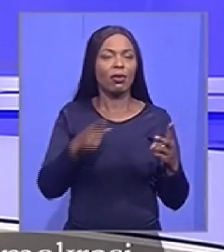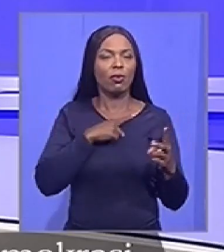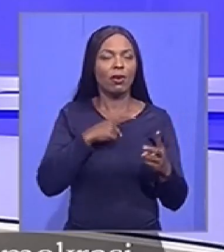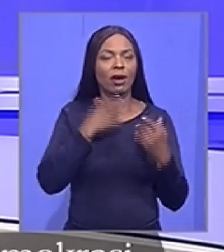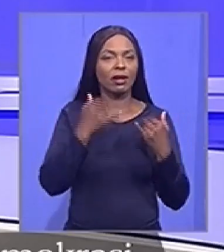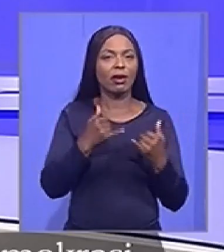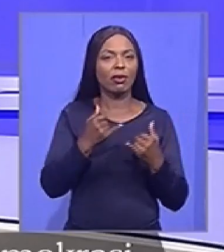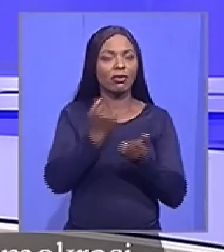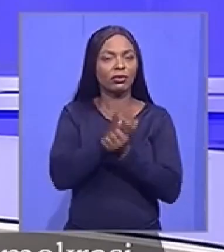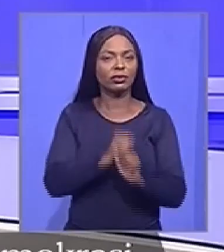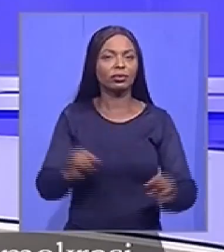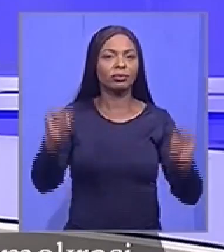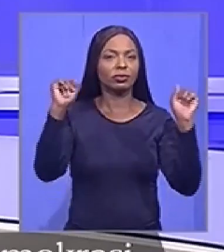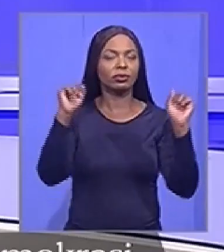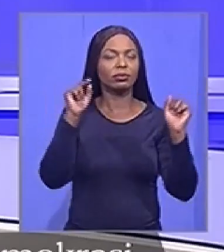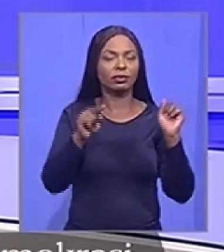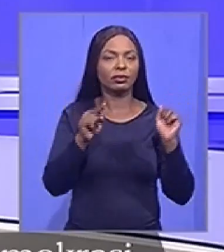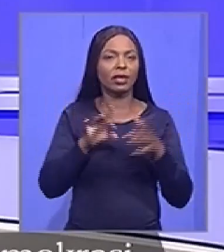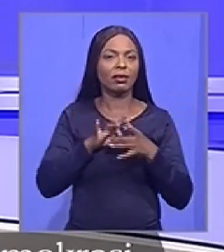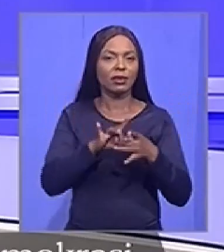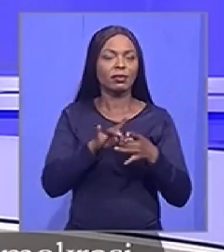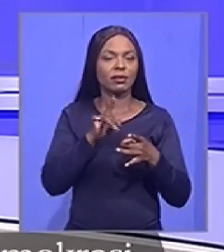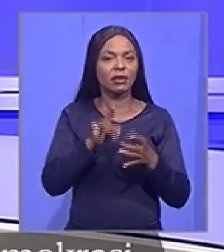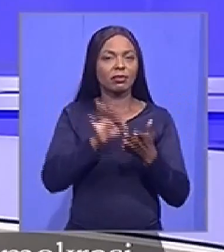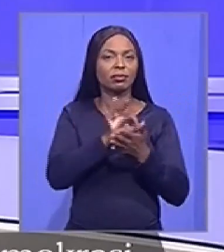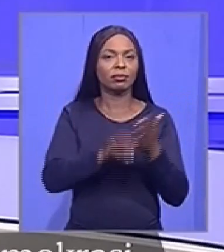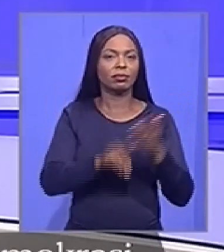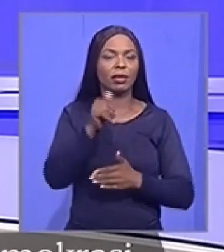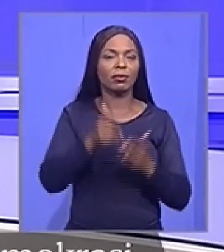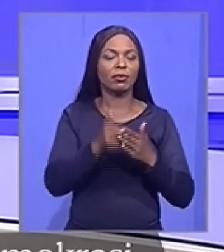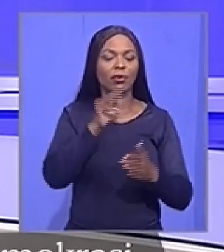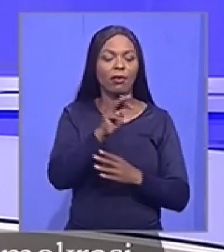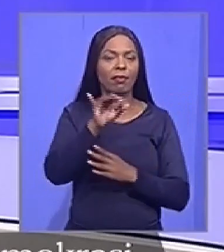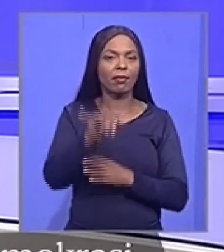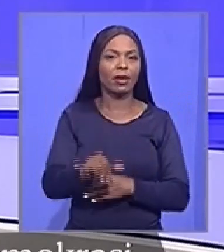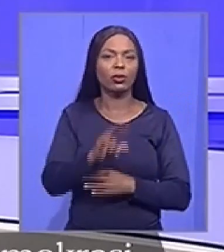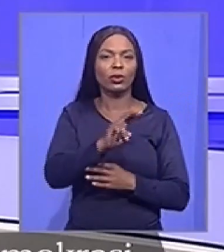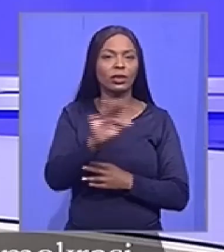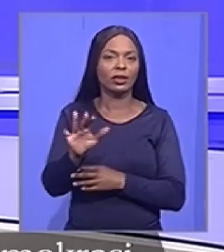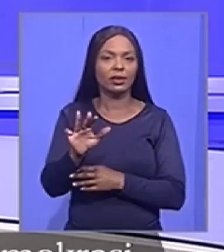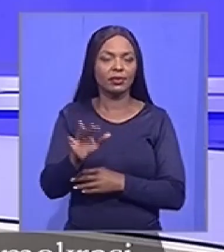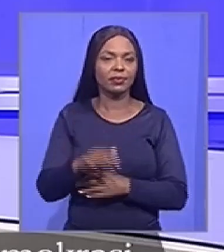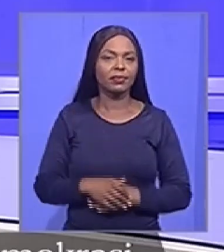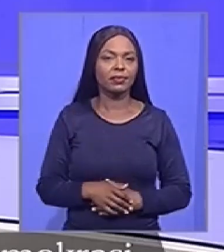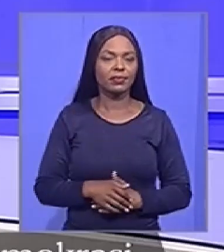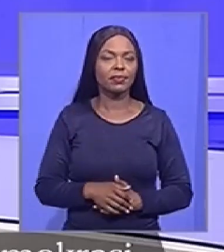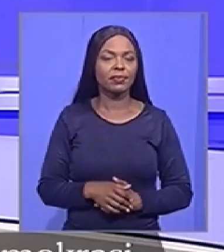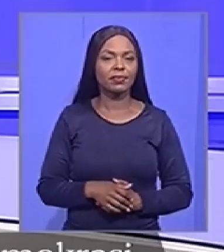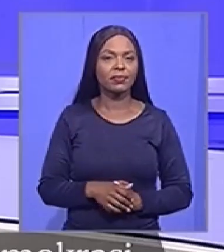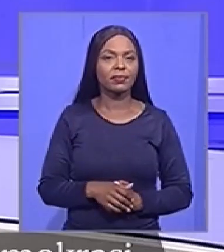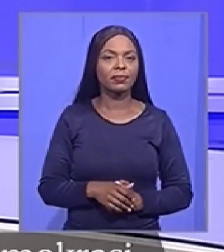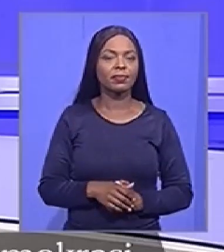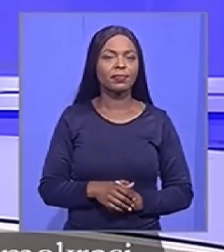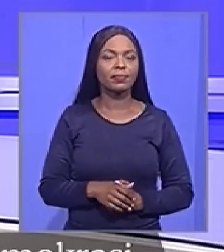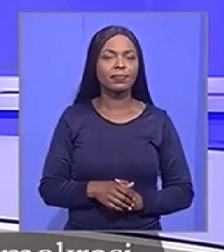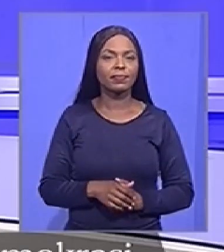tse di gololosegileng ebile di sa gobelele pele ga ditlhopho tsa motsheganong a le malatsi a 29.